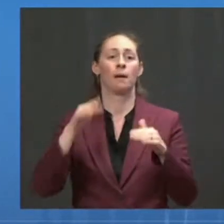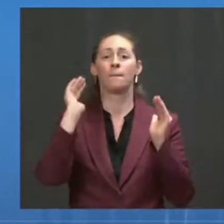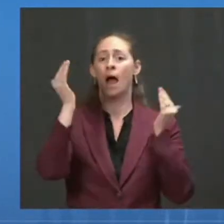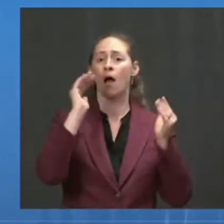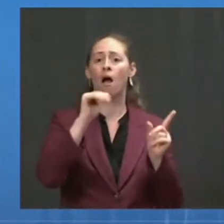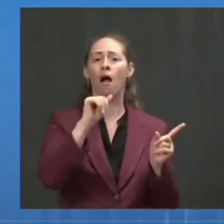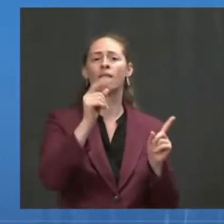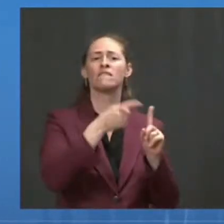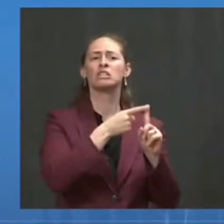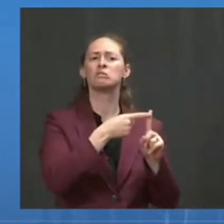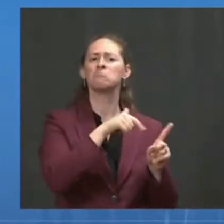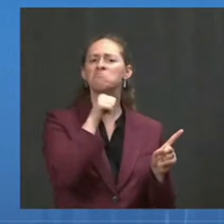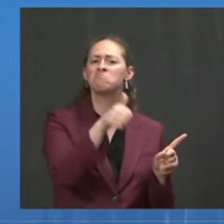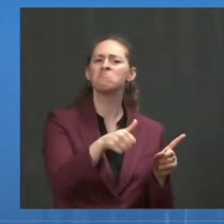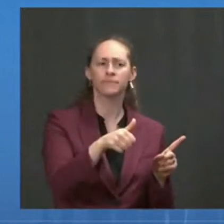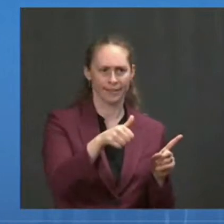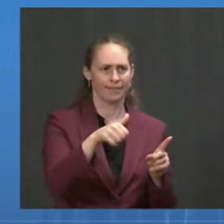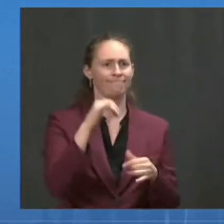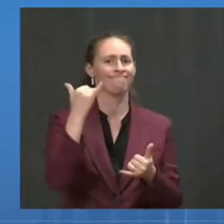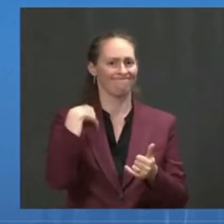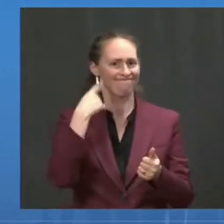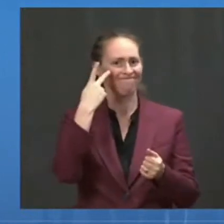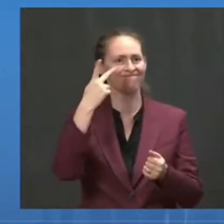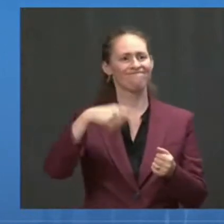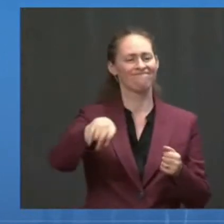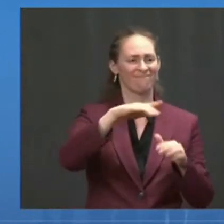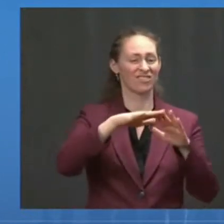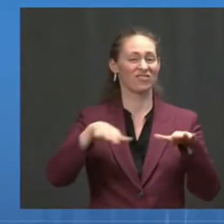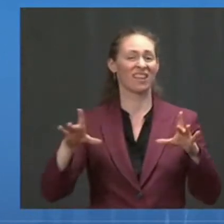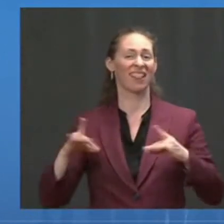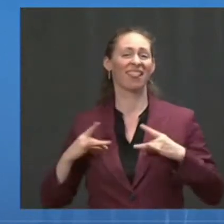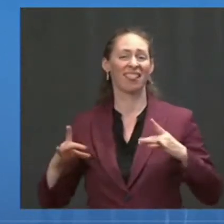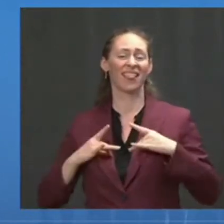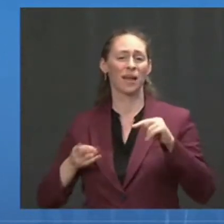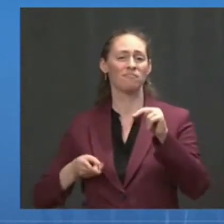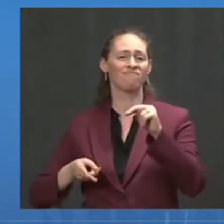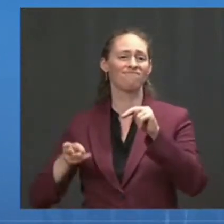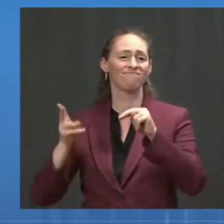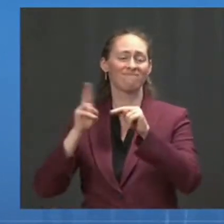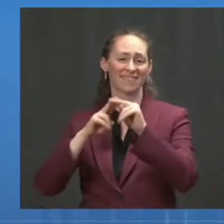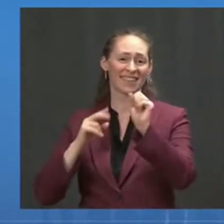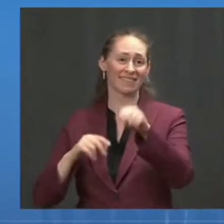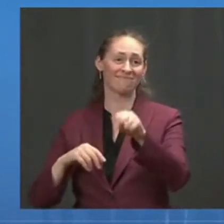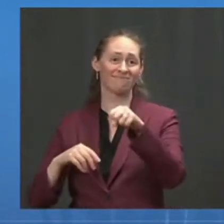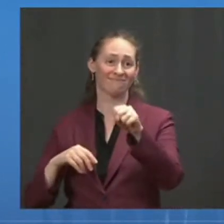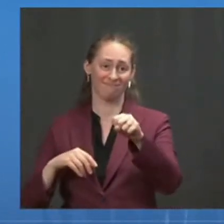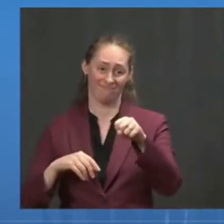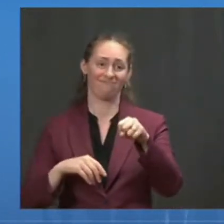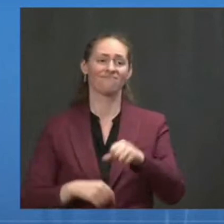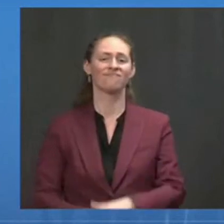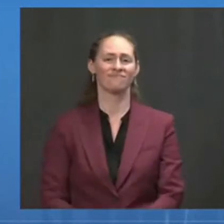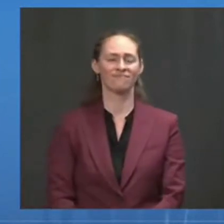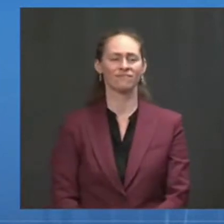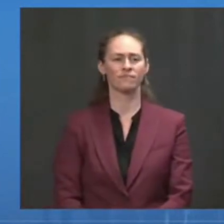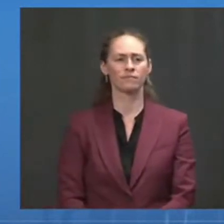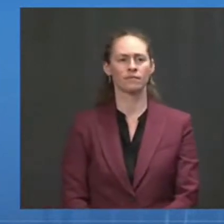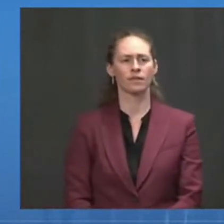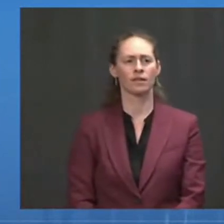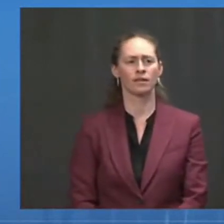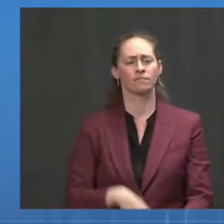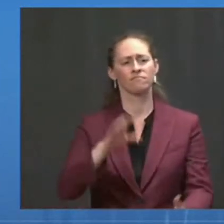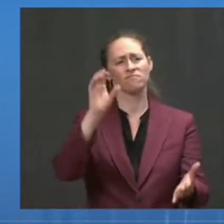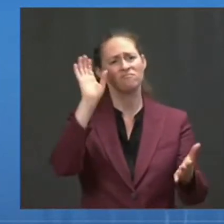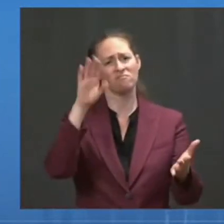more children likely get infected. And since you have a certain percentage of children, even though the percentage is small,